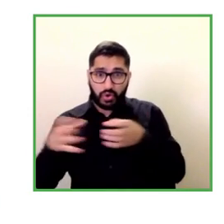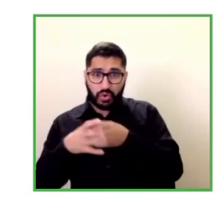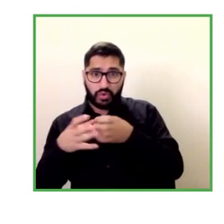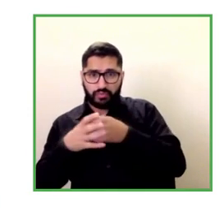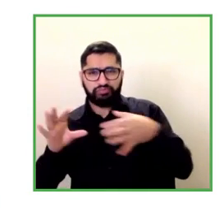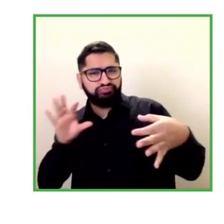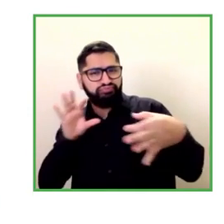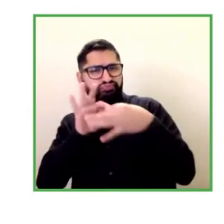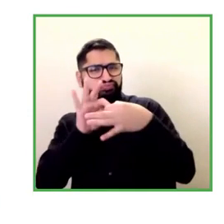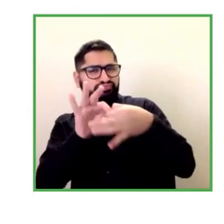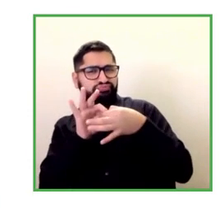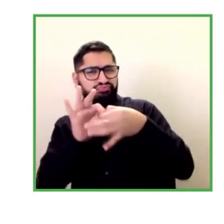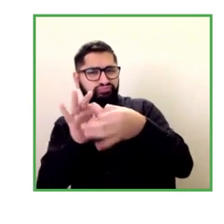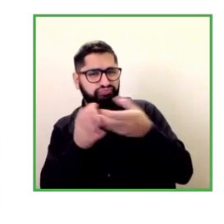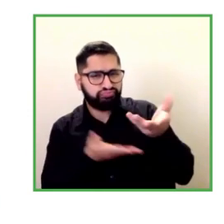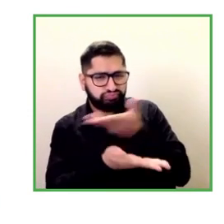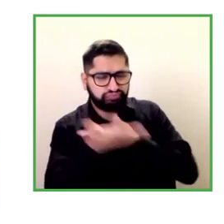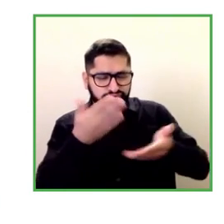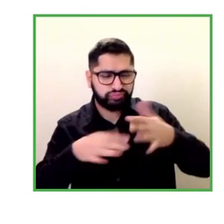improved?